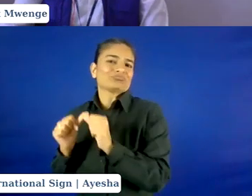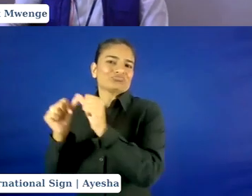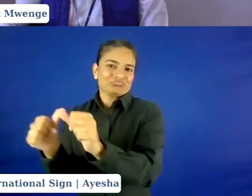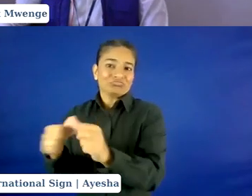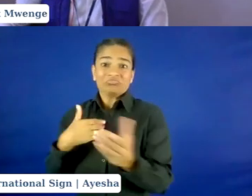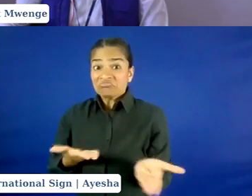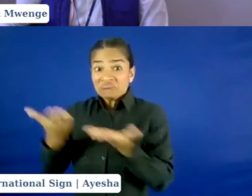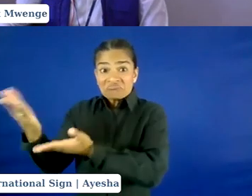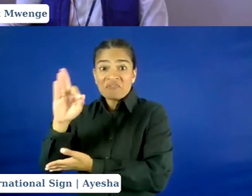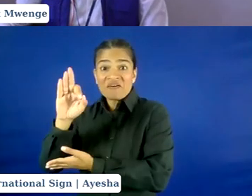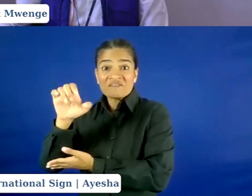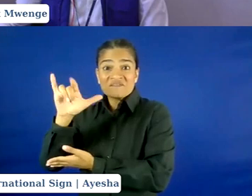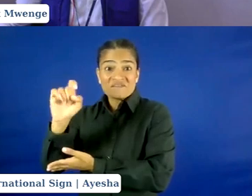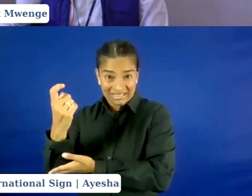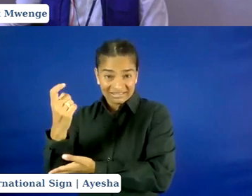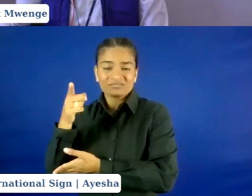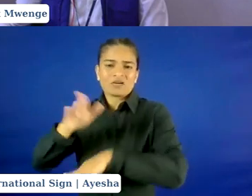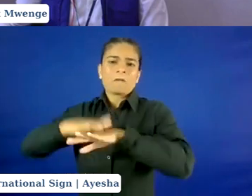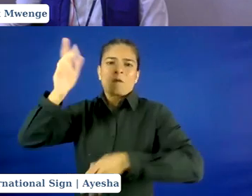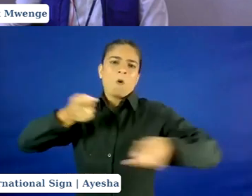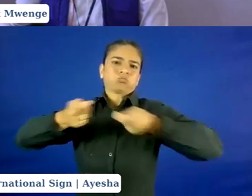will moderate the discussion. Thank you.